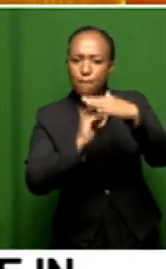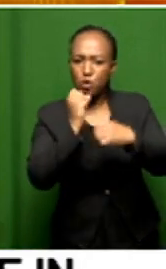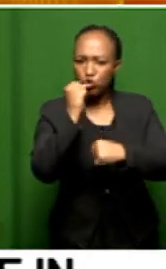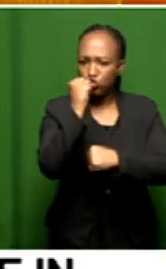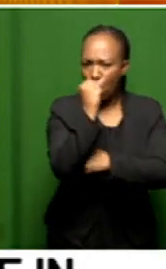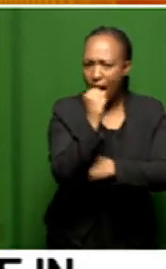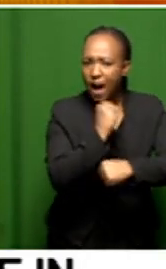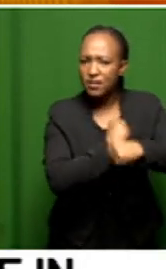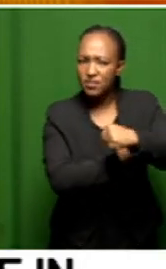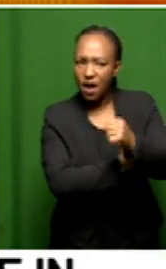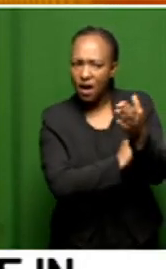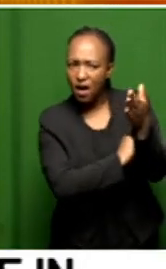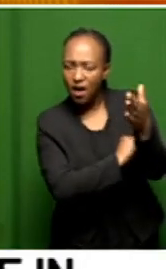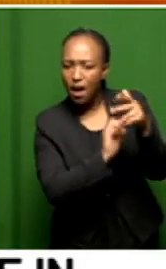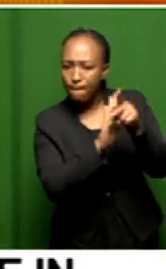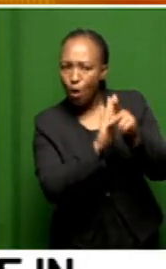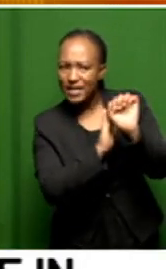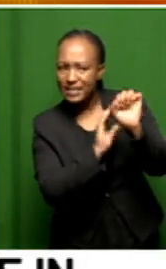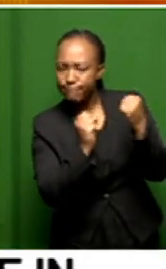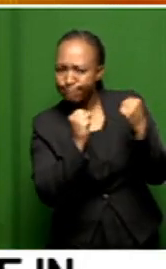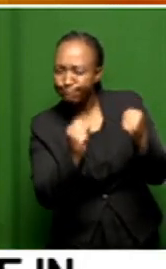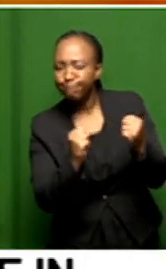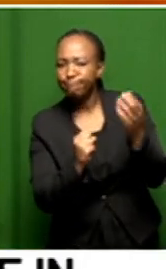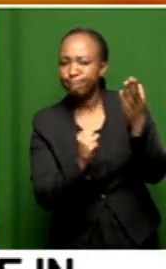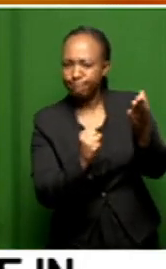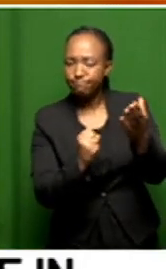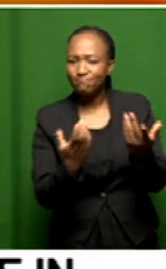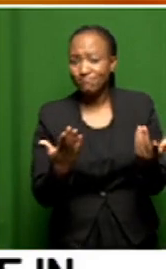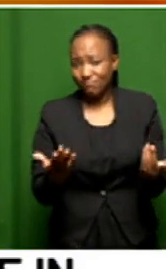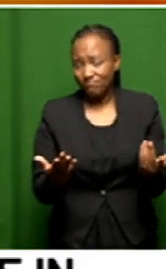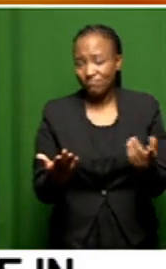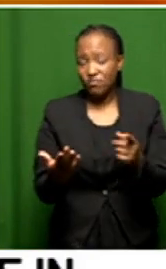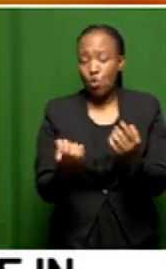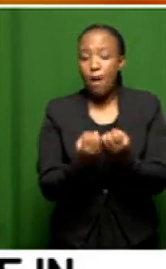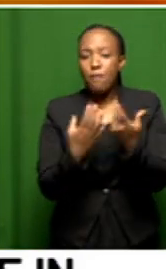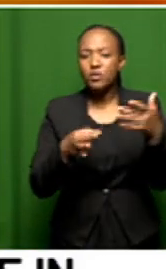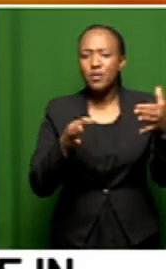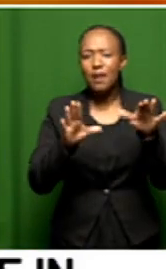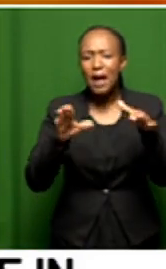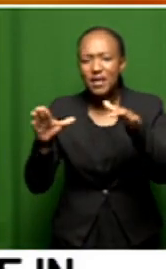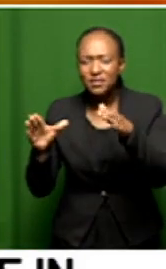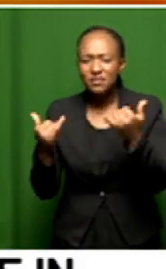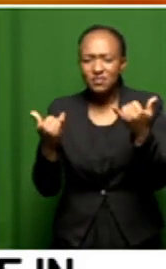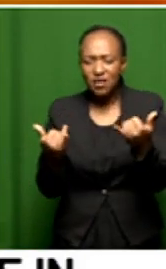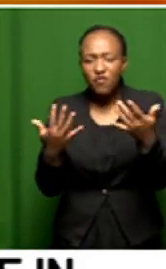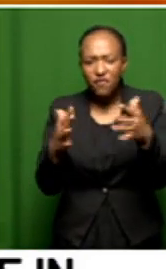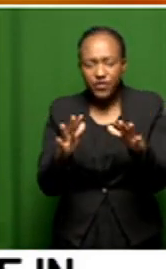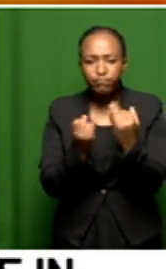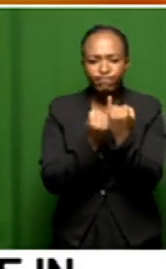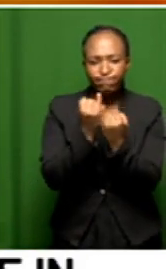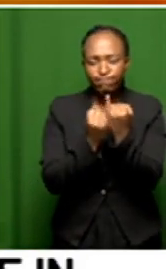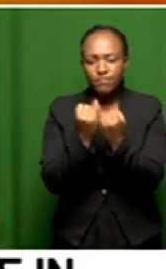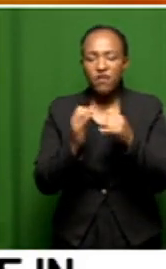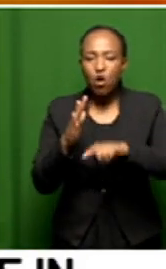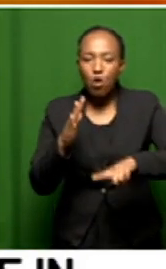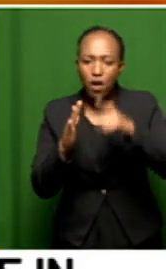place. They already have their policy positions in place. So most political parties, as we speak right now, contesting this year's local